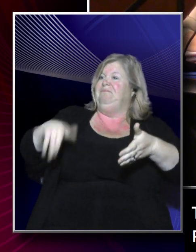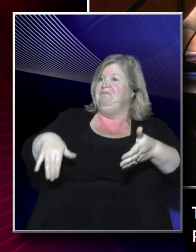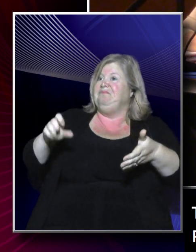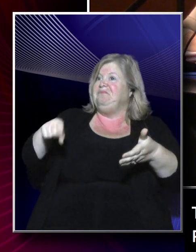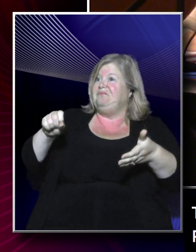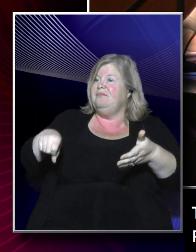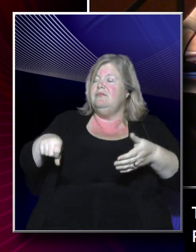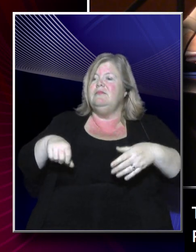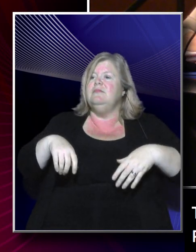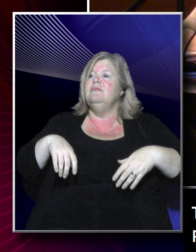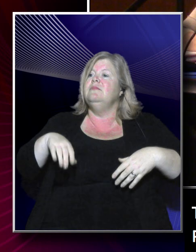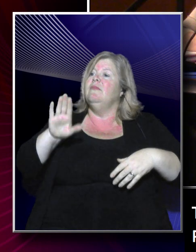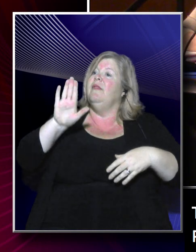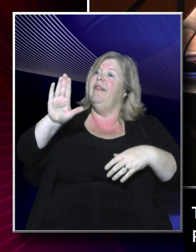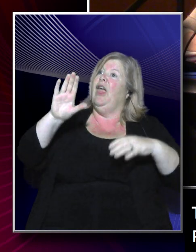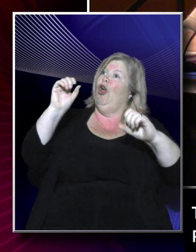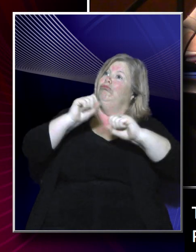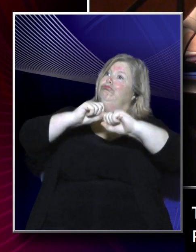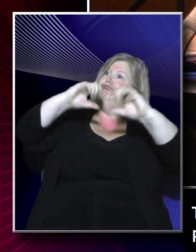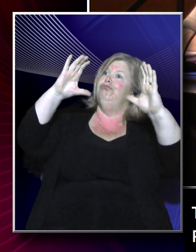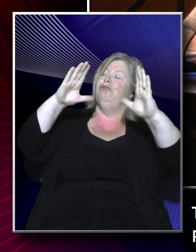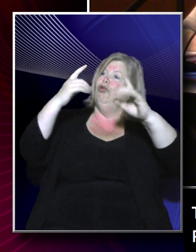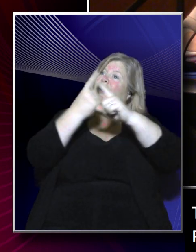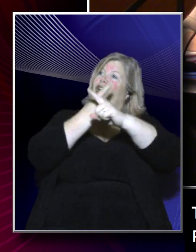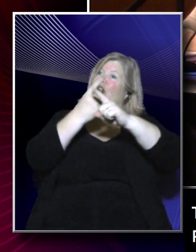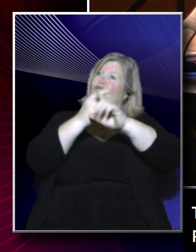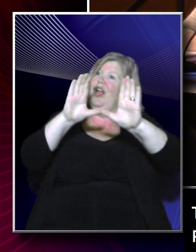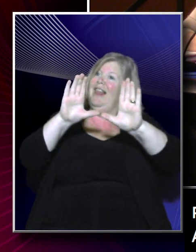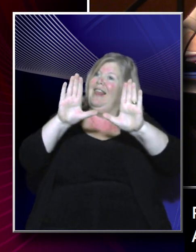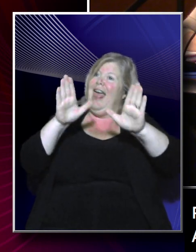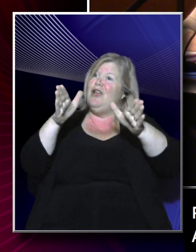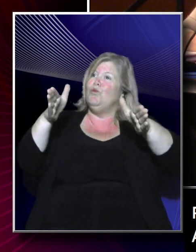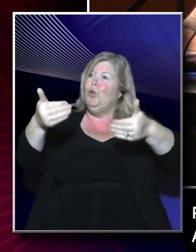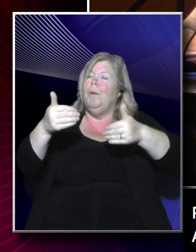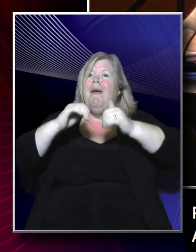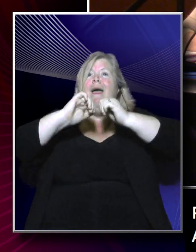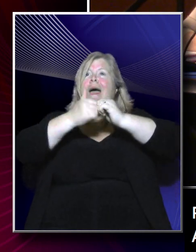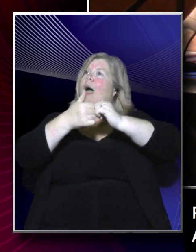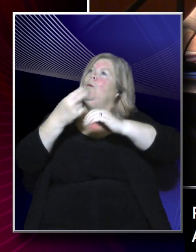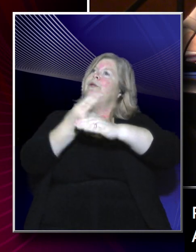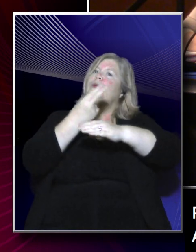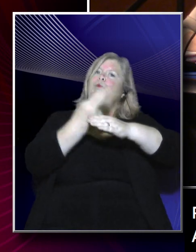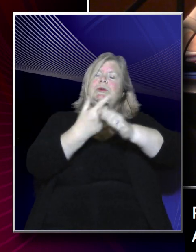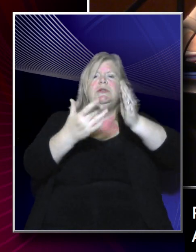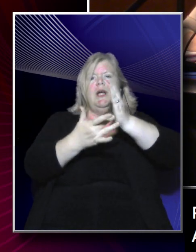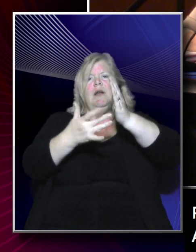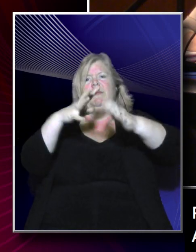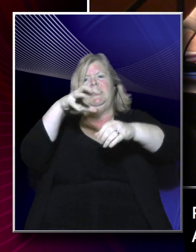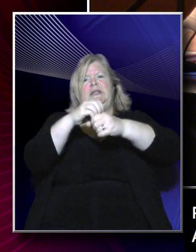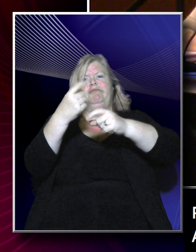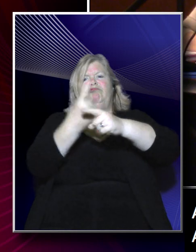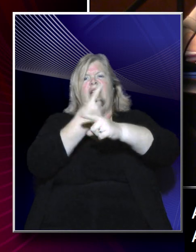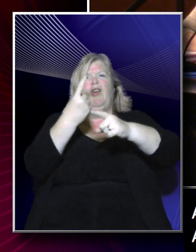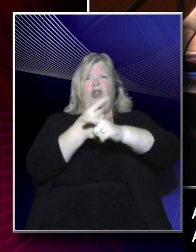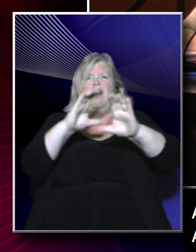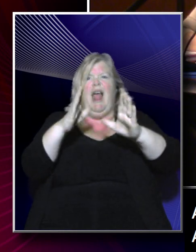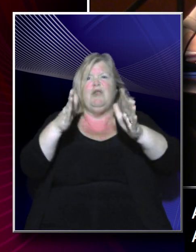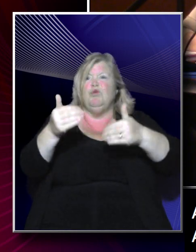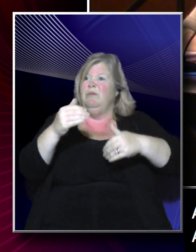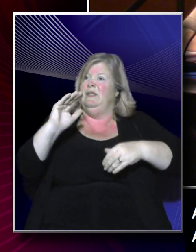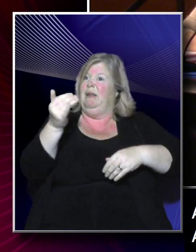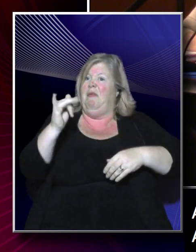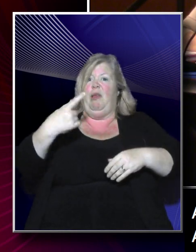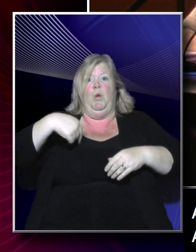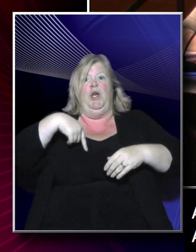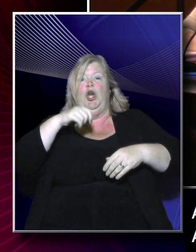their vision of a regular classroom, how technology is being used in a regular classroom. And we are not doing